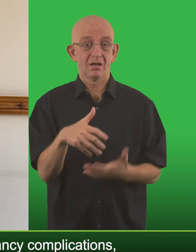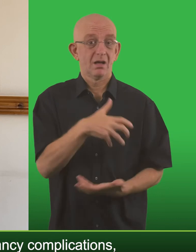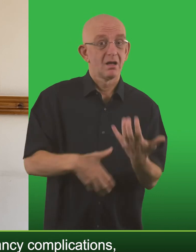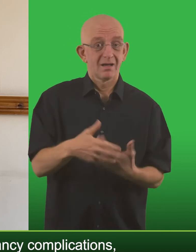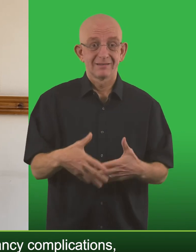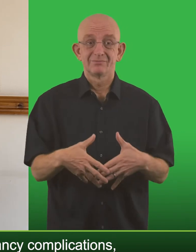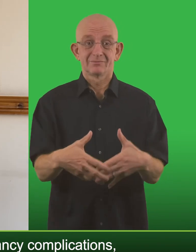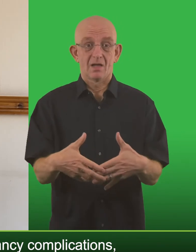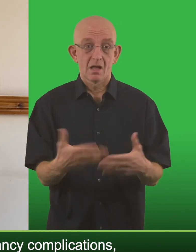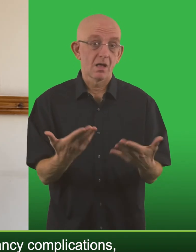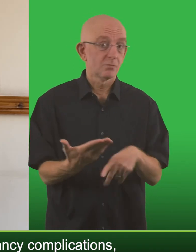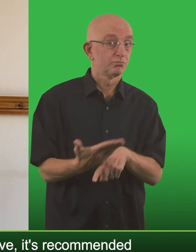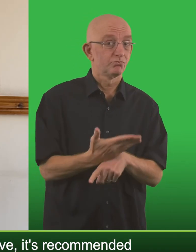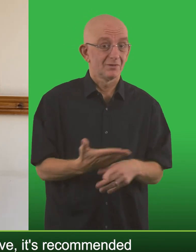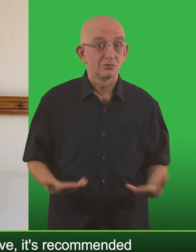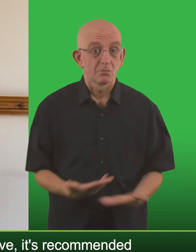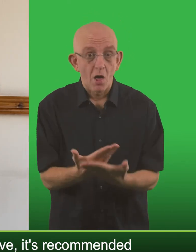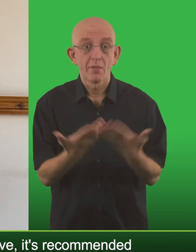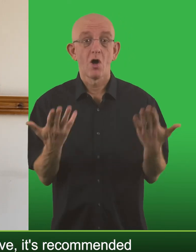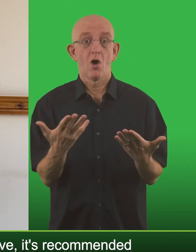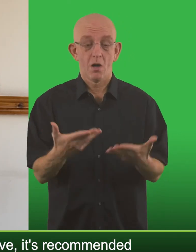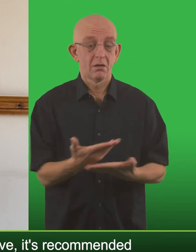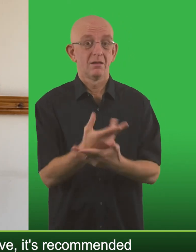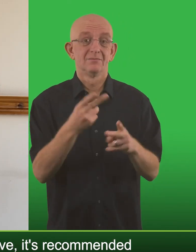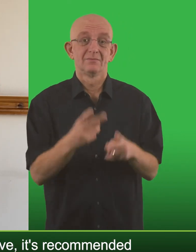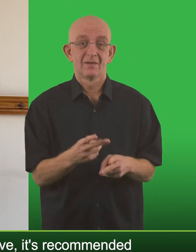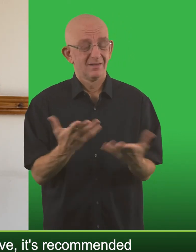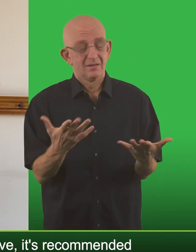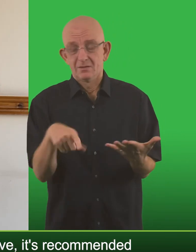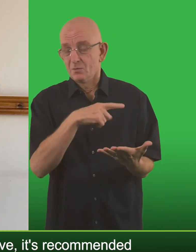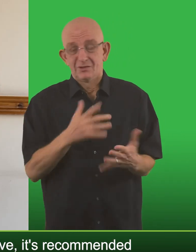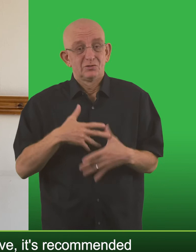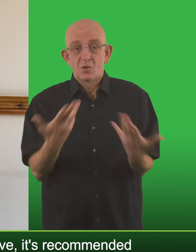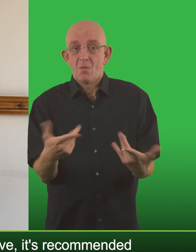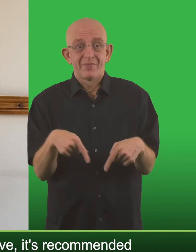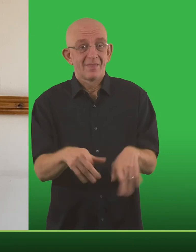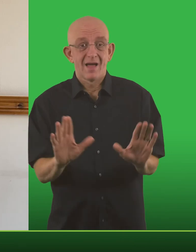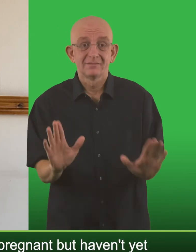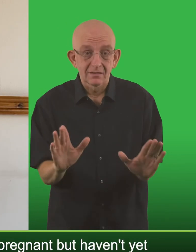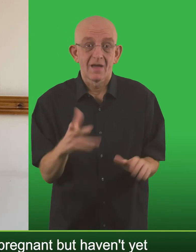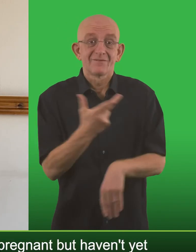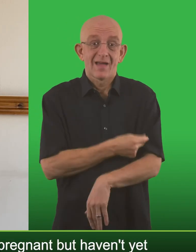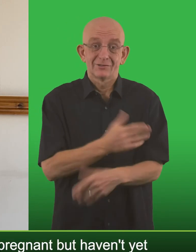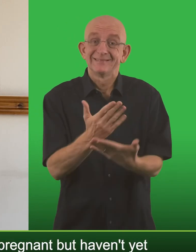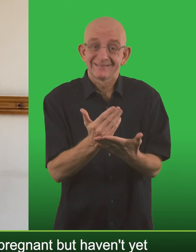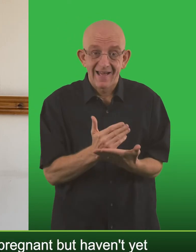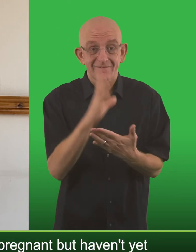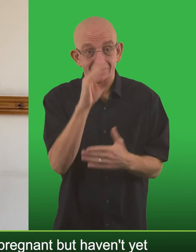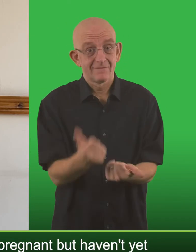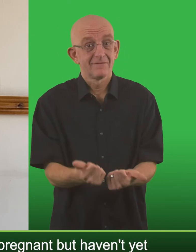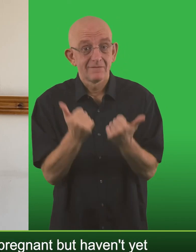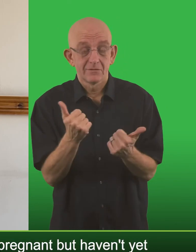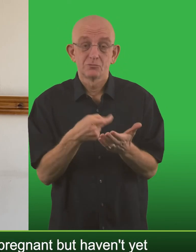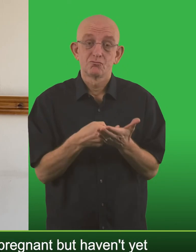or stillbirth, which is something that nobody wants. So the vaccination is safe, it's effective, it's recommended, and I would recommend that if